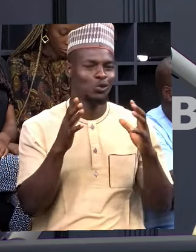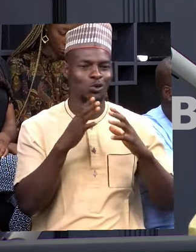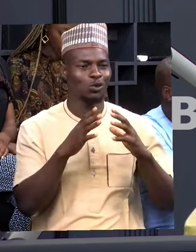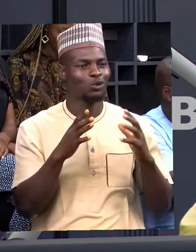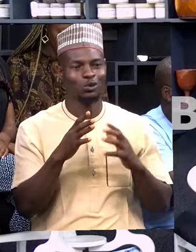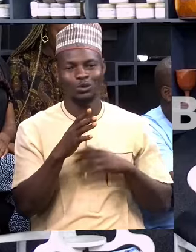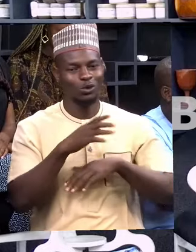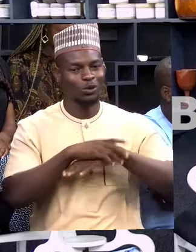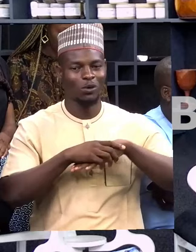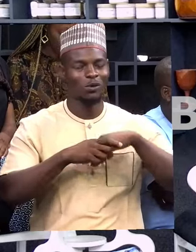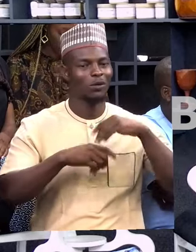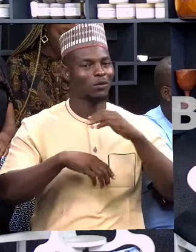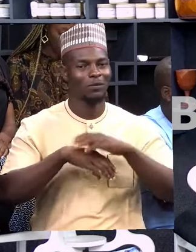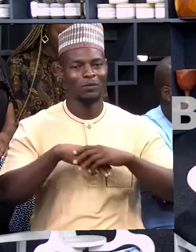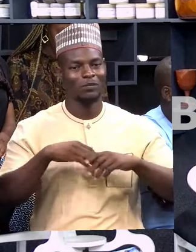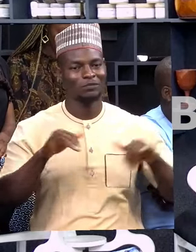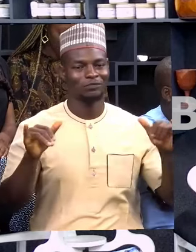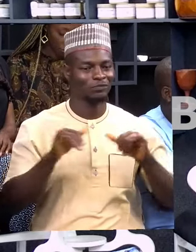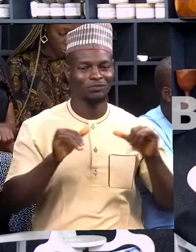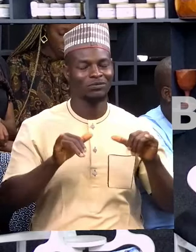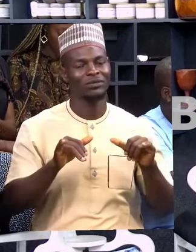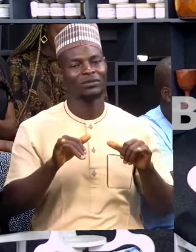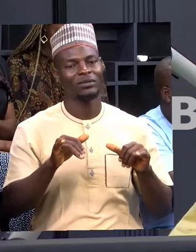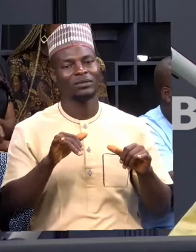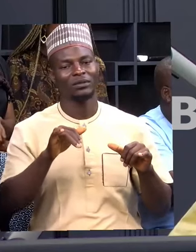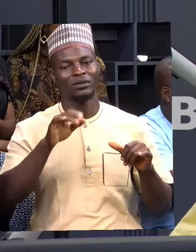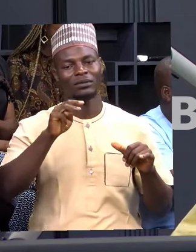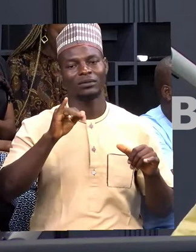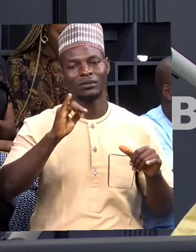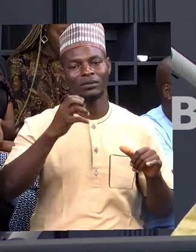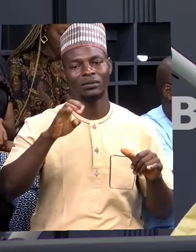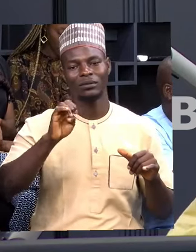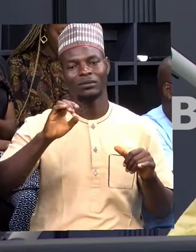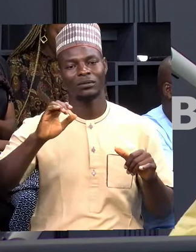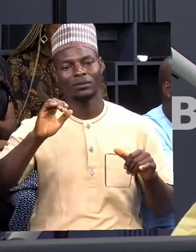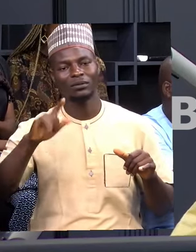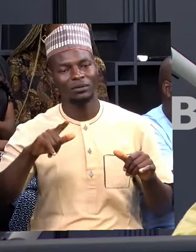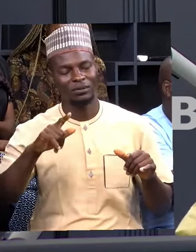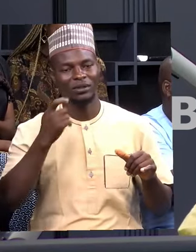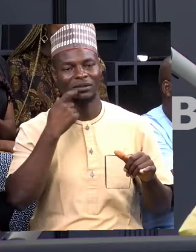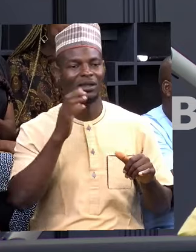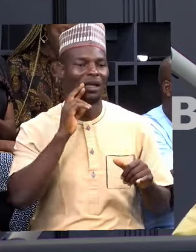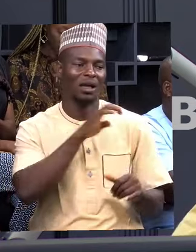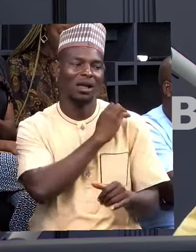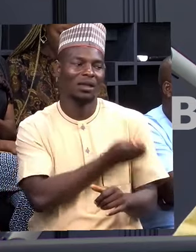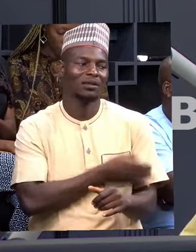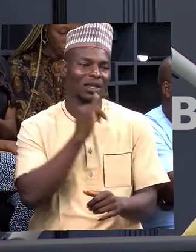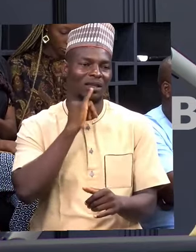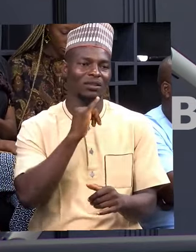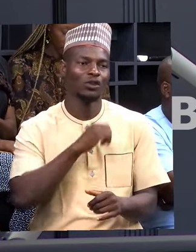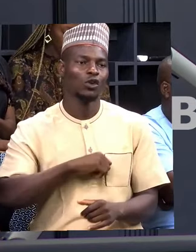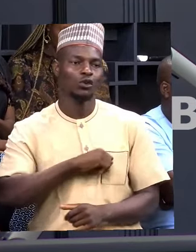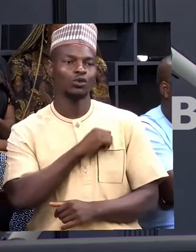Oh. Onyi Kings Michael Okeke is say her energy is